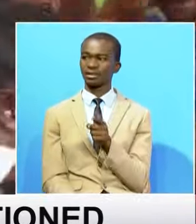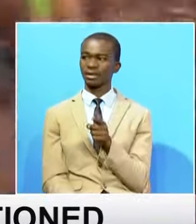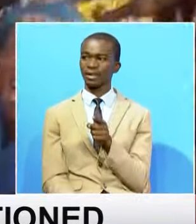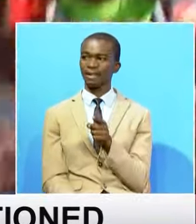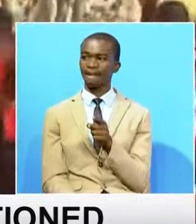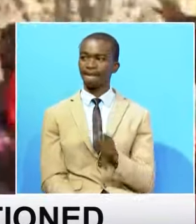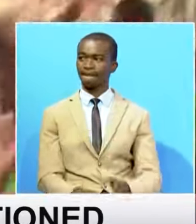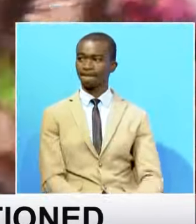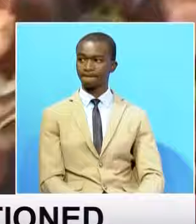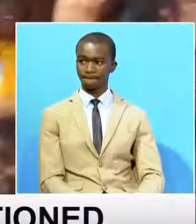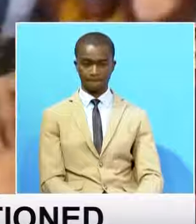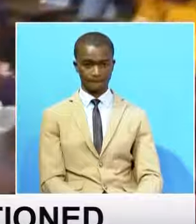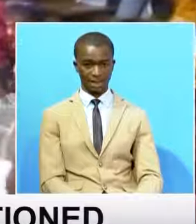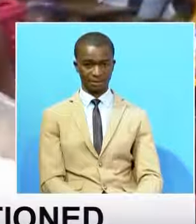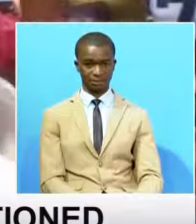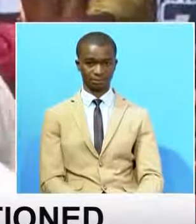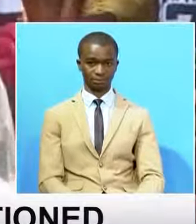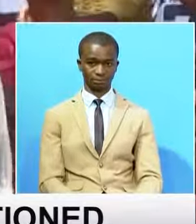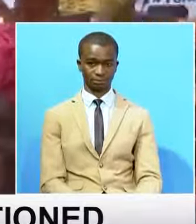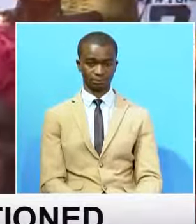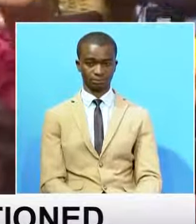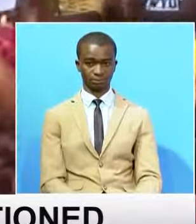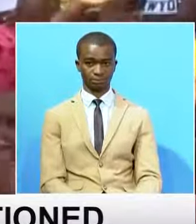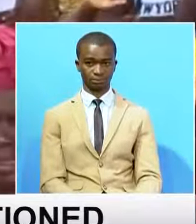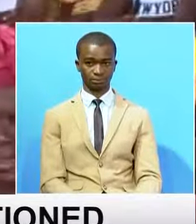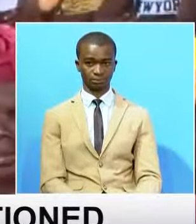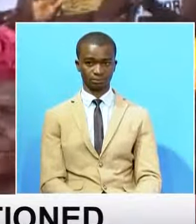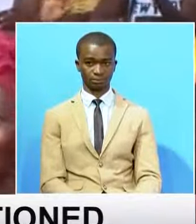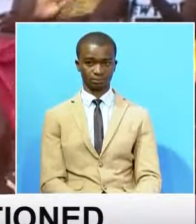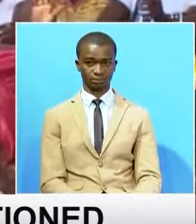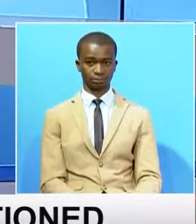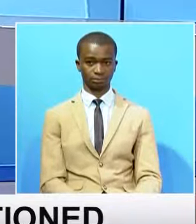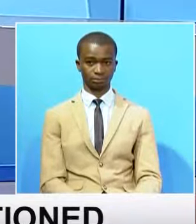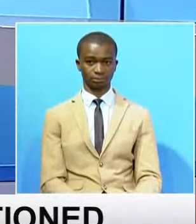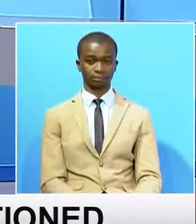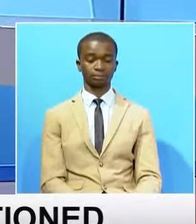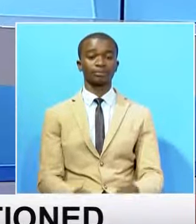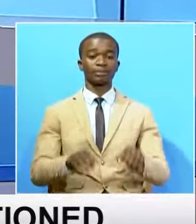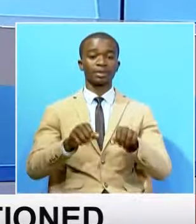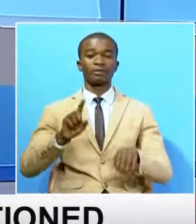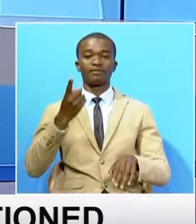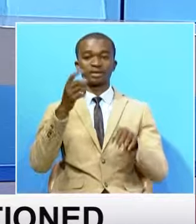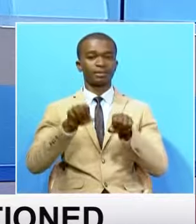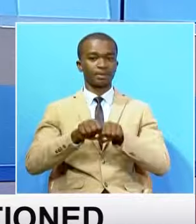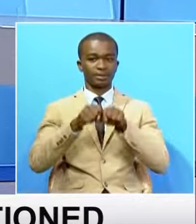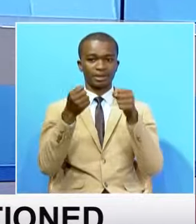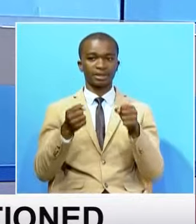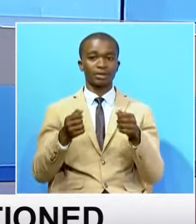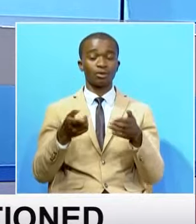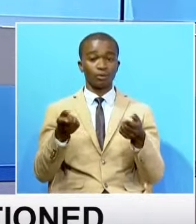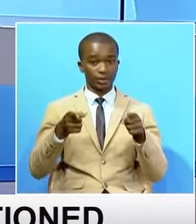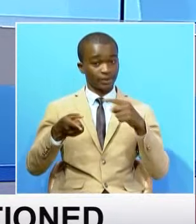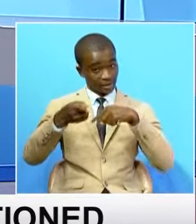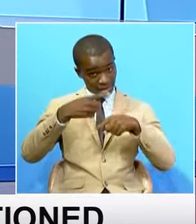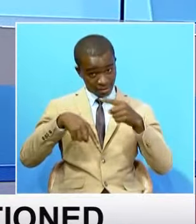Chintu Nangamba, for Zanis, in Monza District, Southern Province. We take our first break. Coming up is